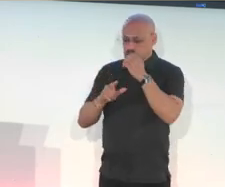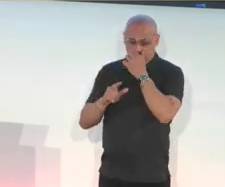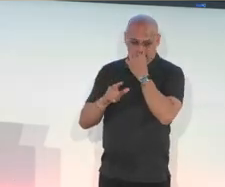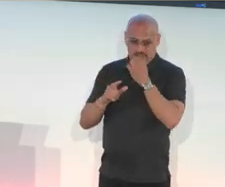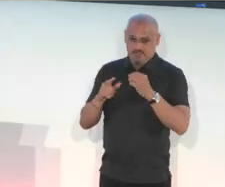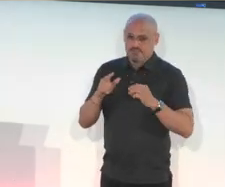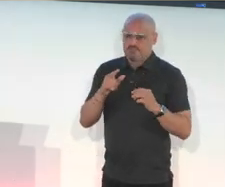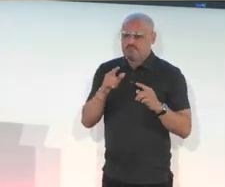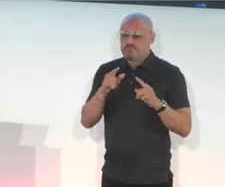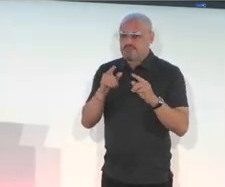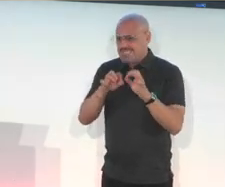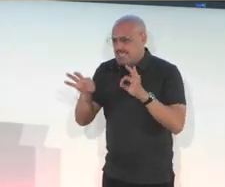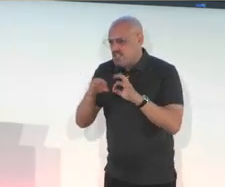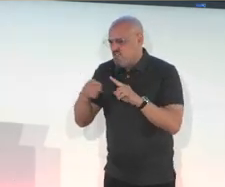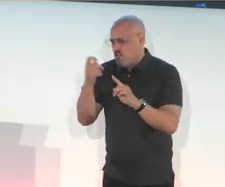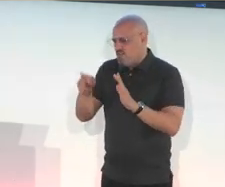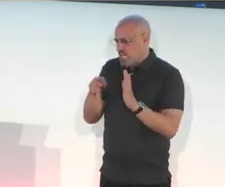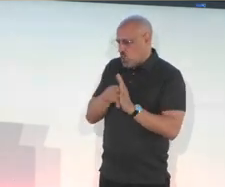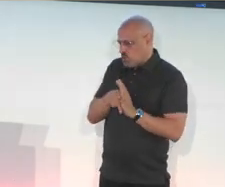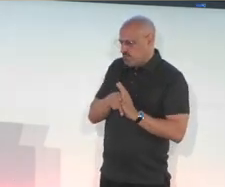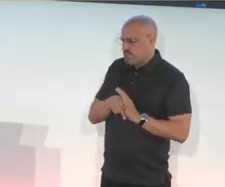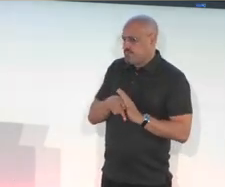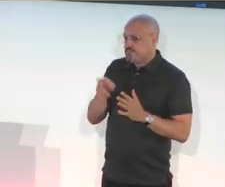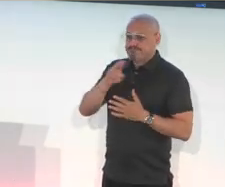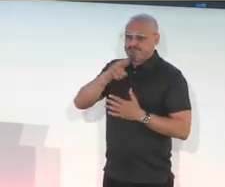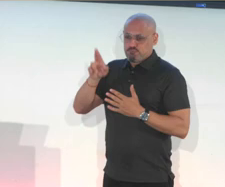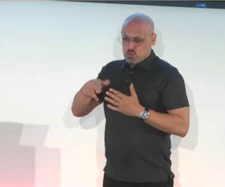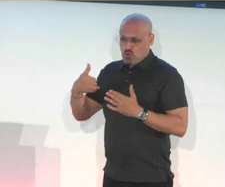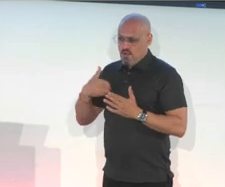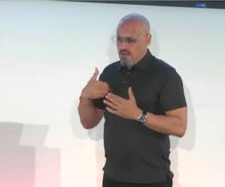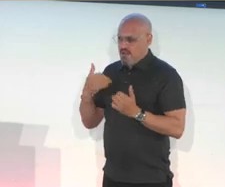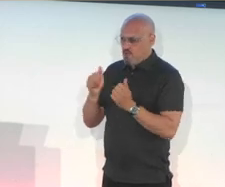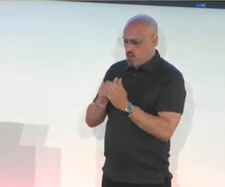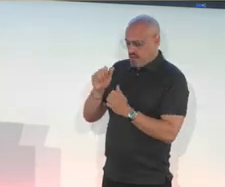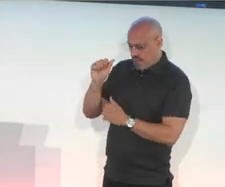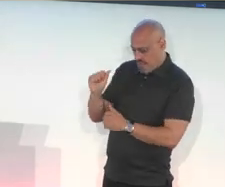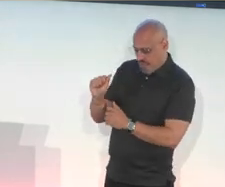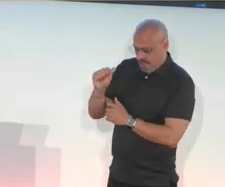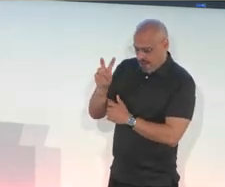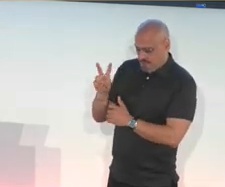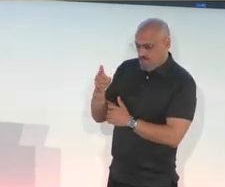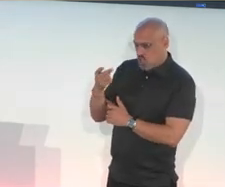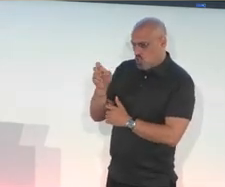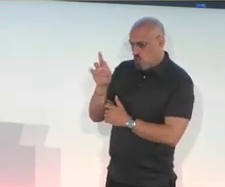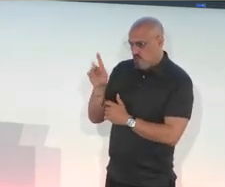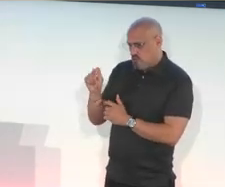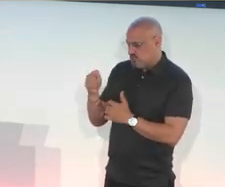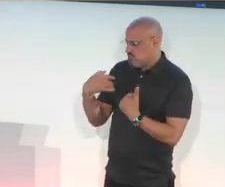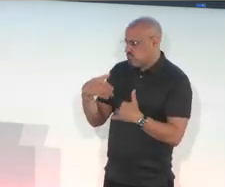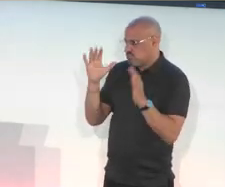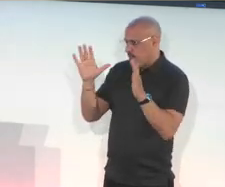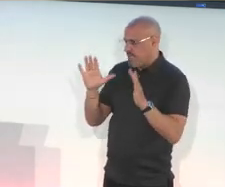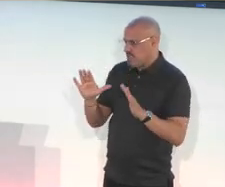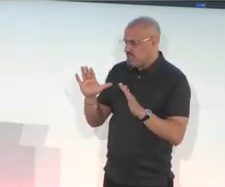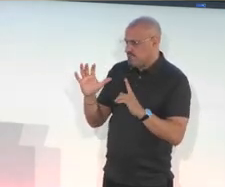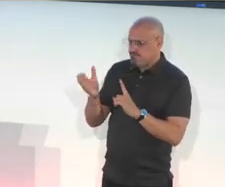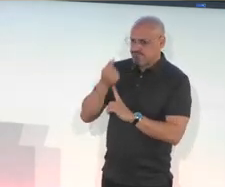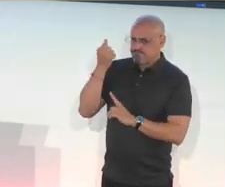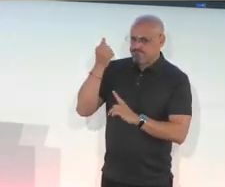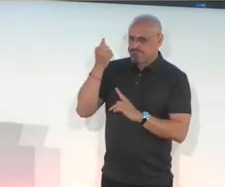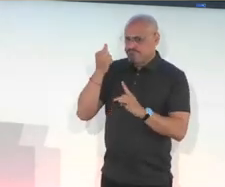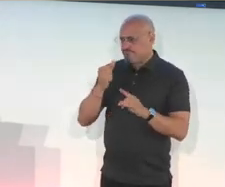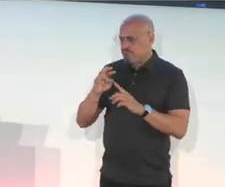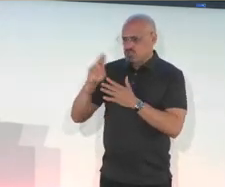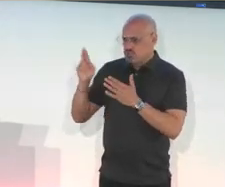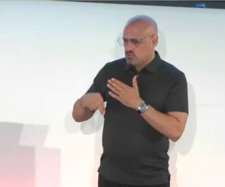videos. Now, the results with AV Huber were amazing. It achieved state-of-the-art results in